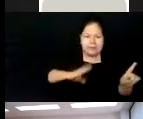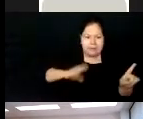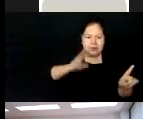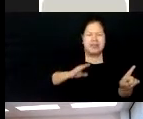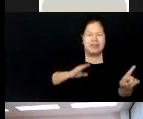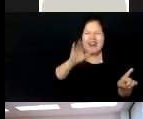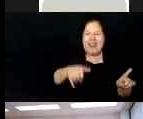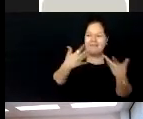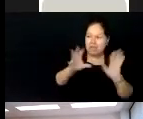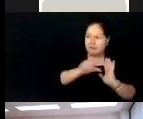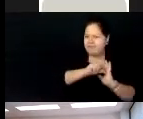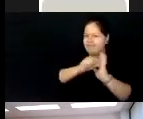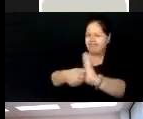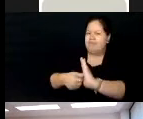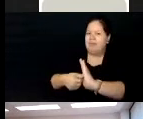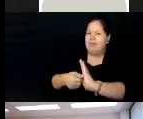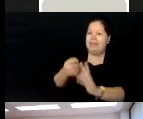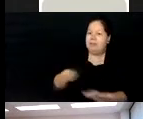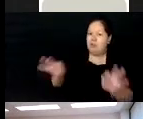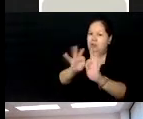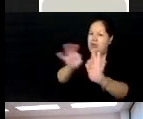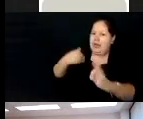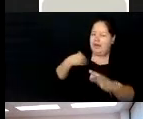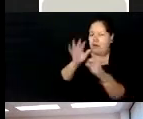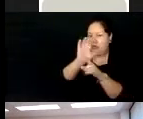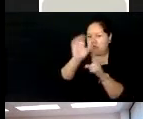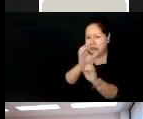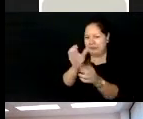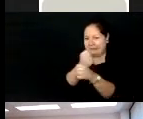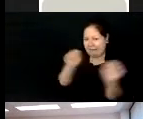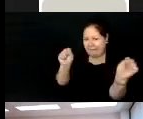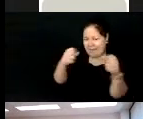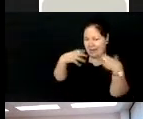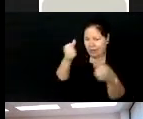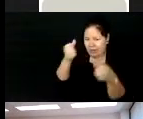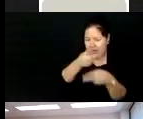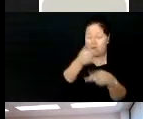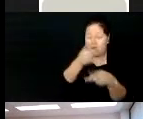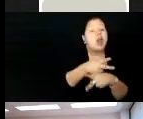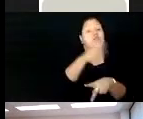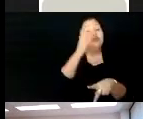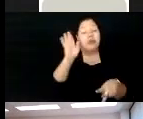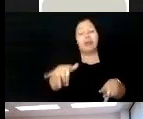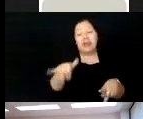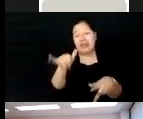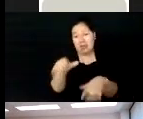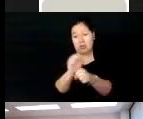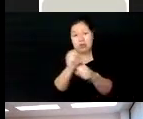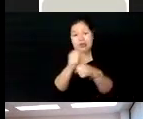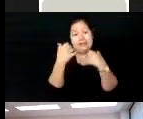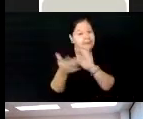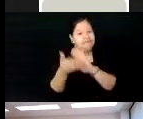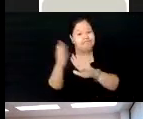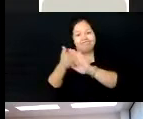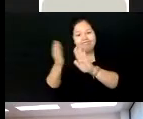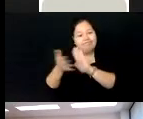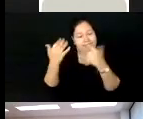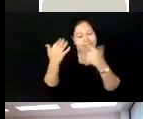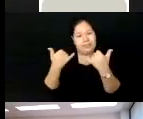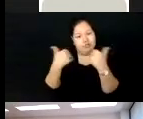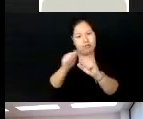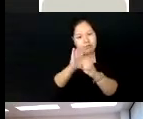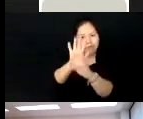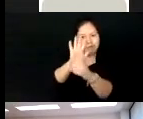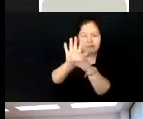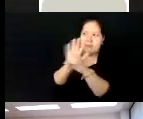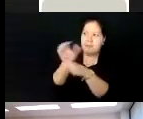issue of culturally safe healthcare. And as we all know, work is actively ongoing and underway to ensure that the